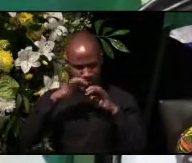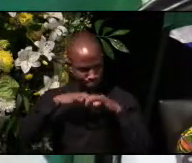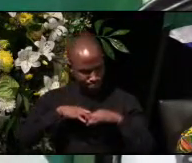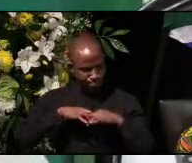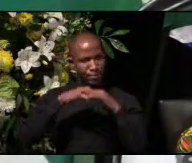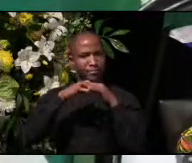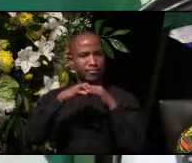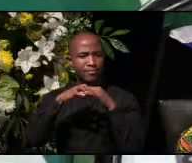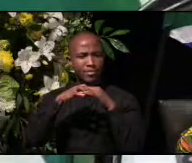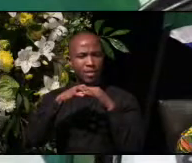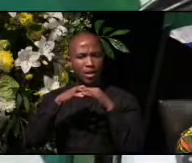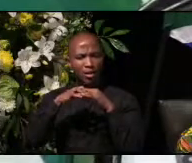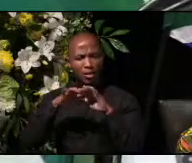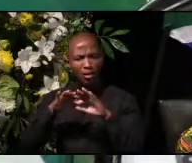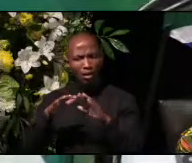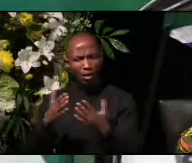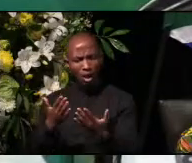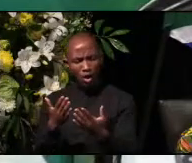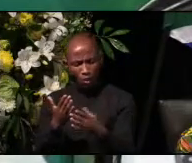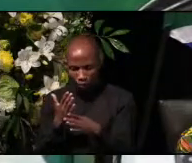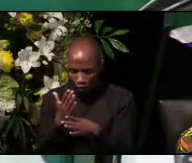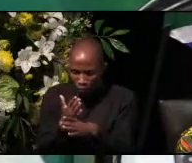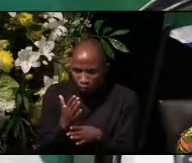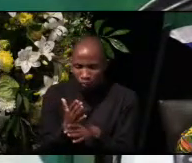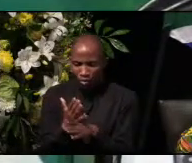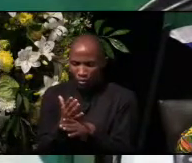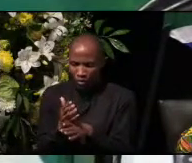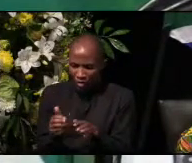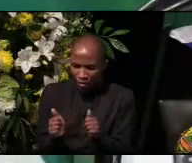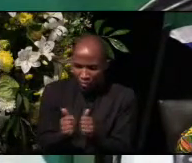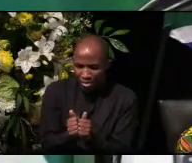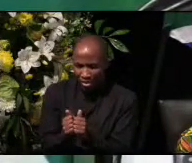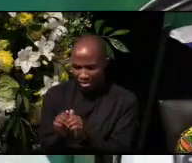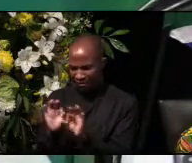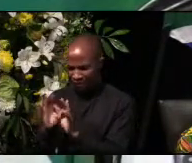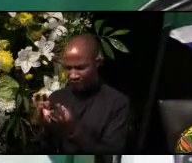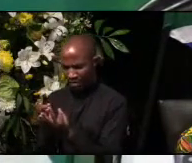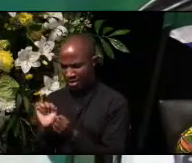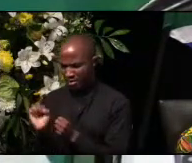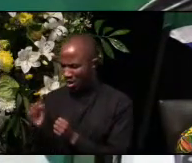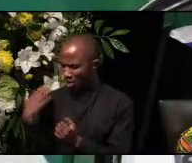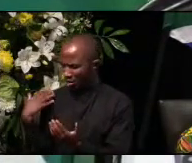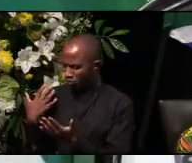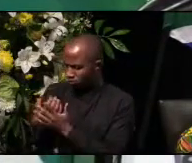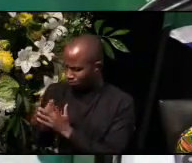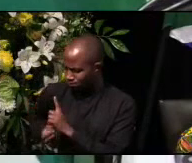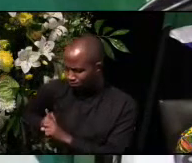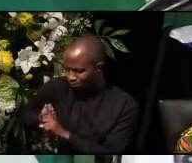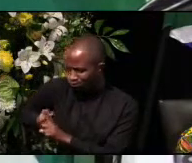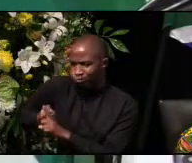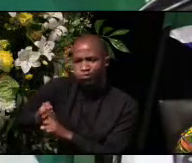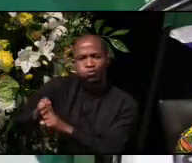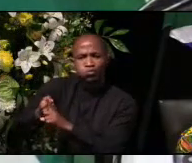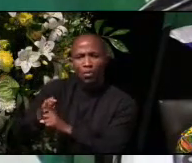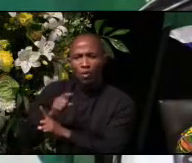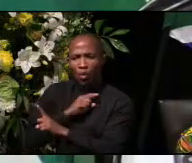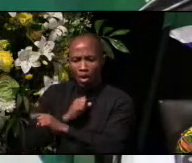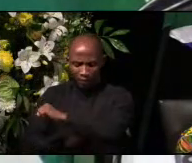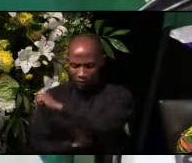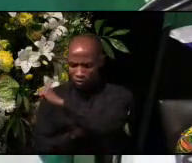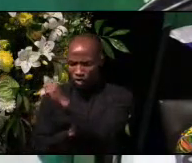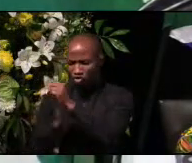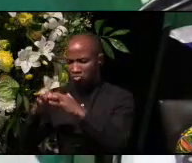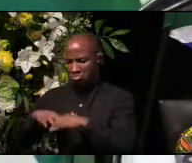the initiative to work closely with the families and where foundations have been